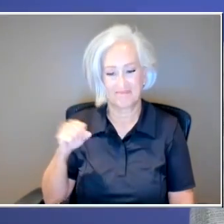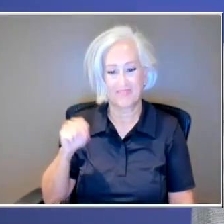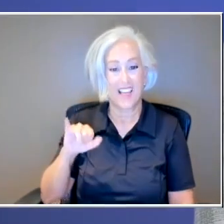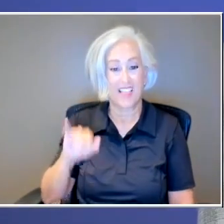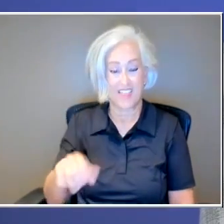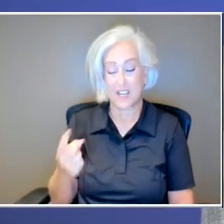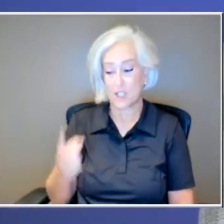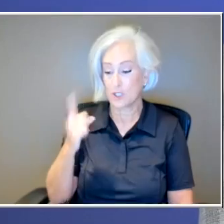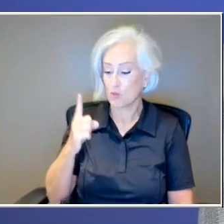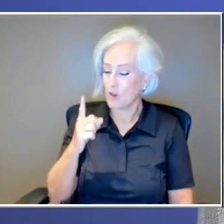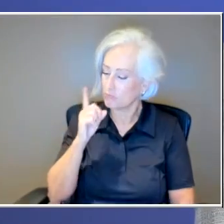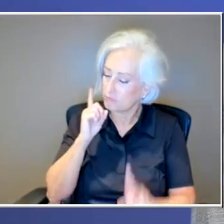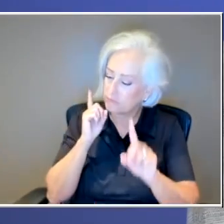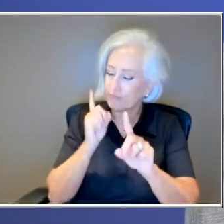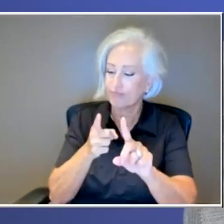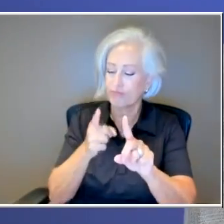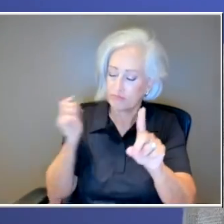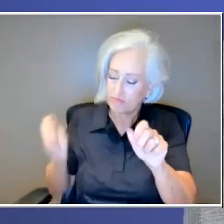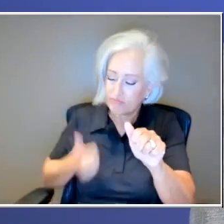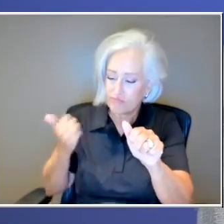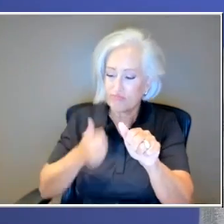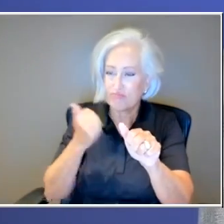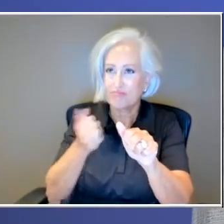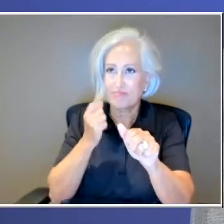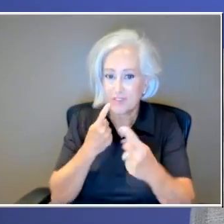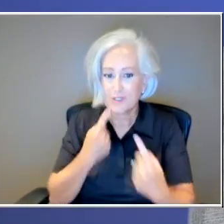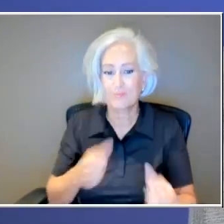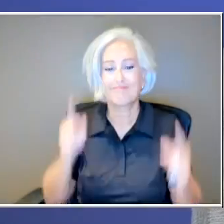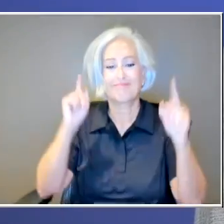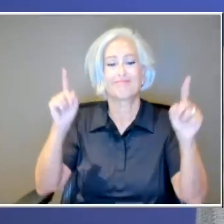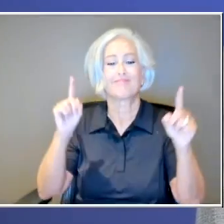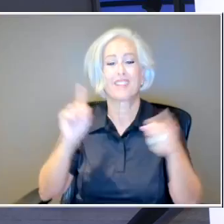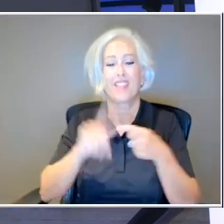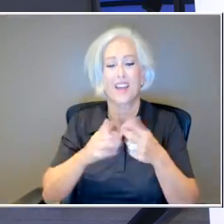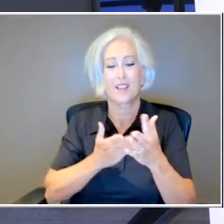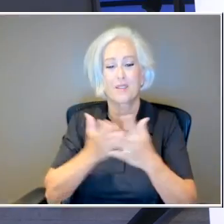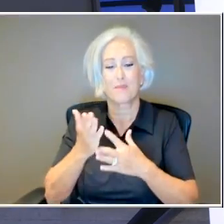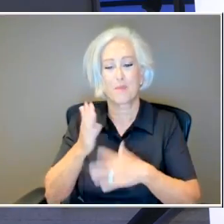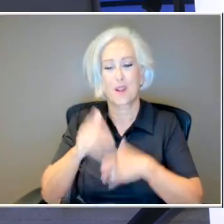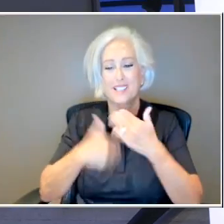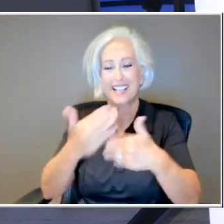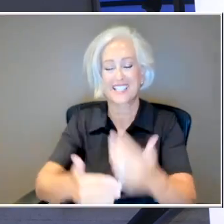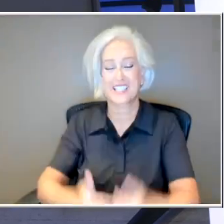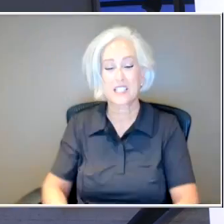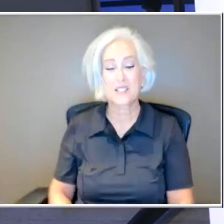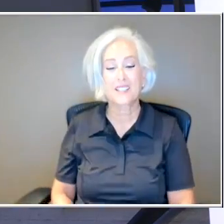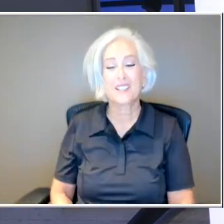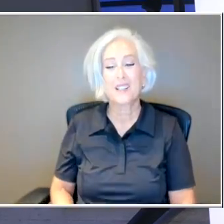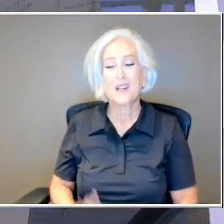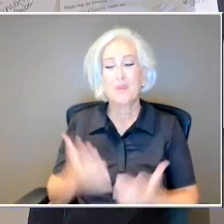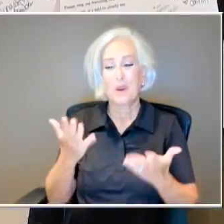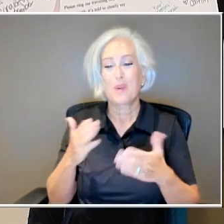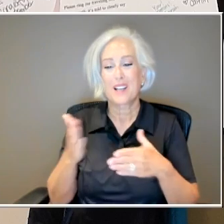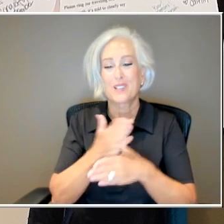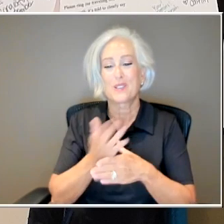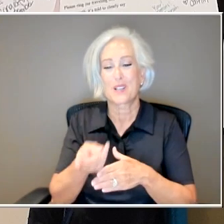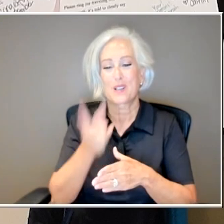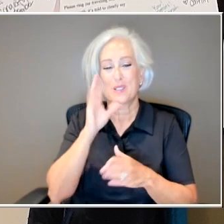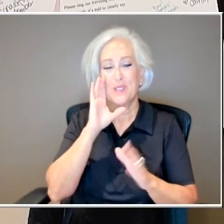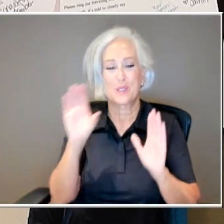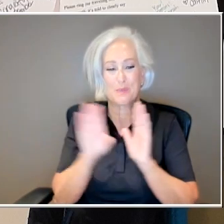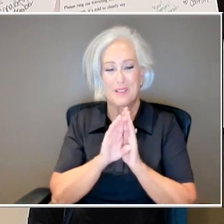drivers and what I think that helped me get through the entire process. We want to share 2 photographs that we have right